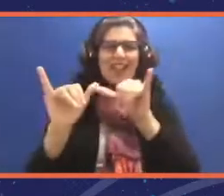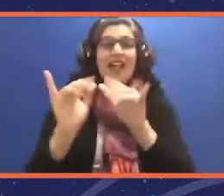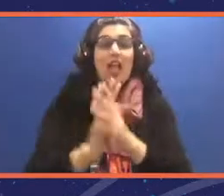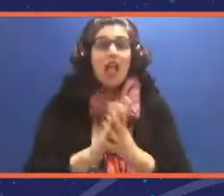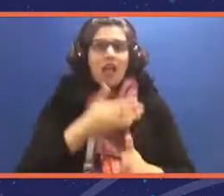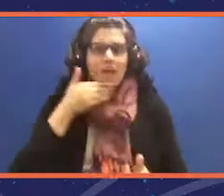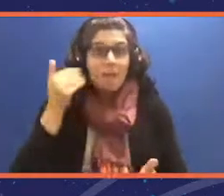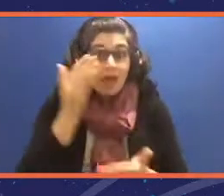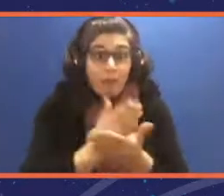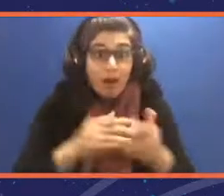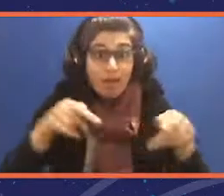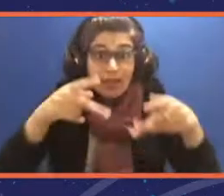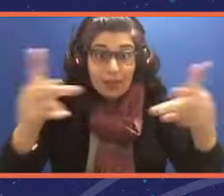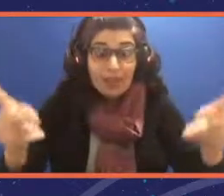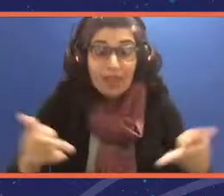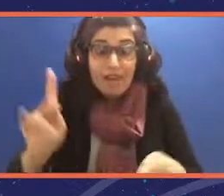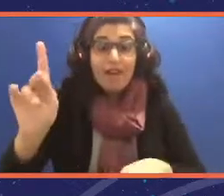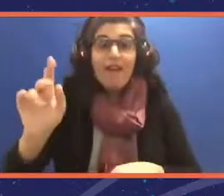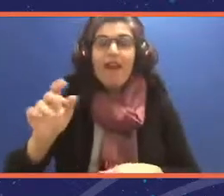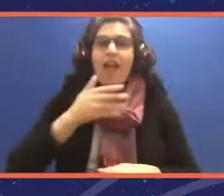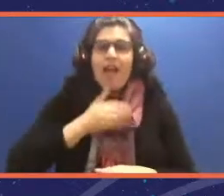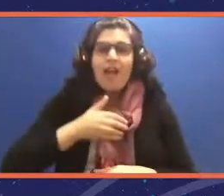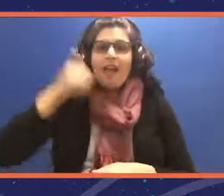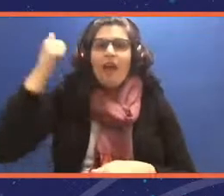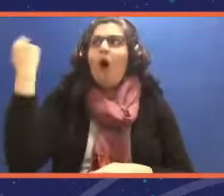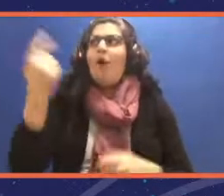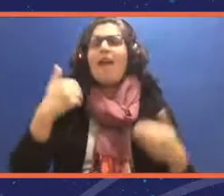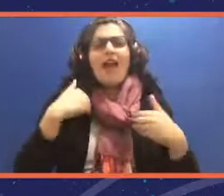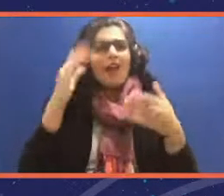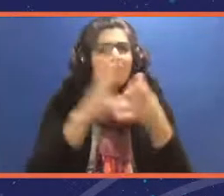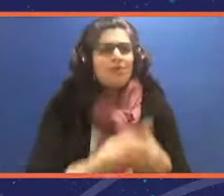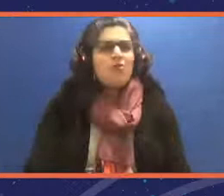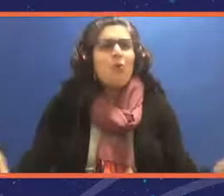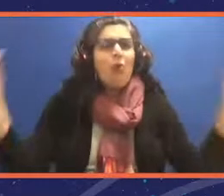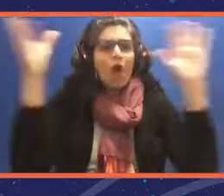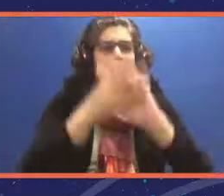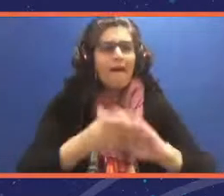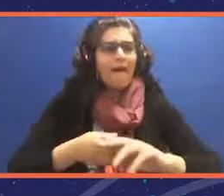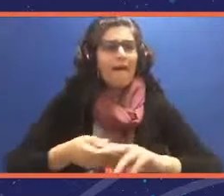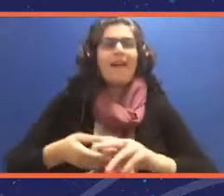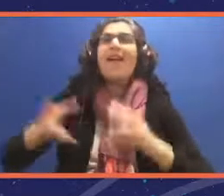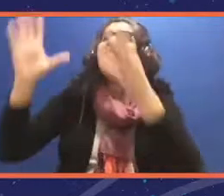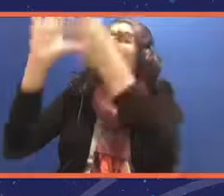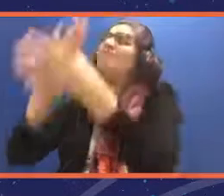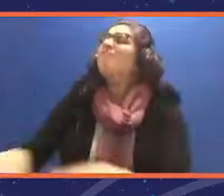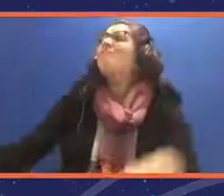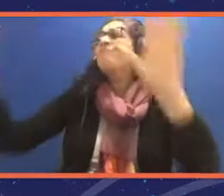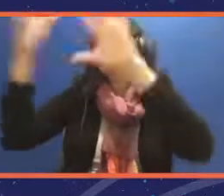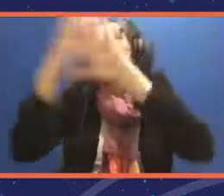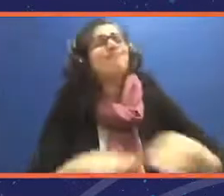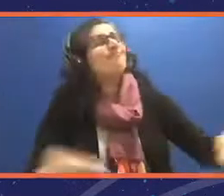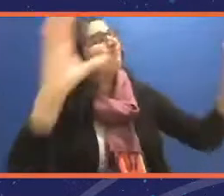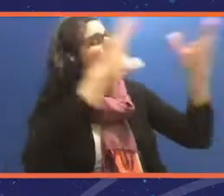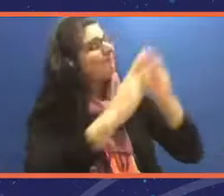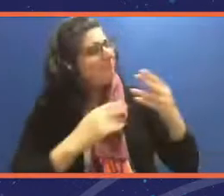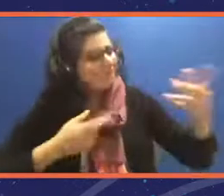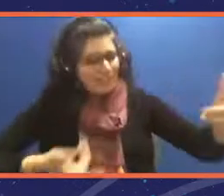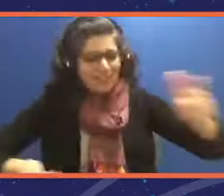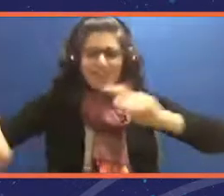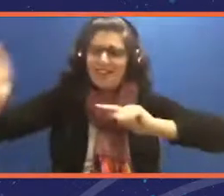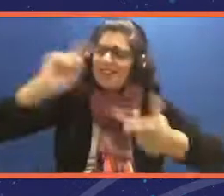place is that the elders always have stories to tell. Exchanging life stories with people who care for us gives us